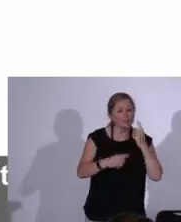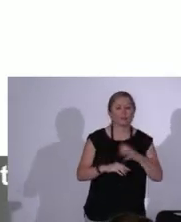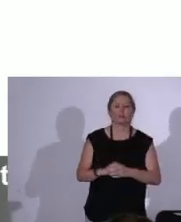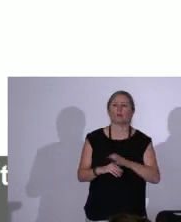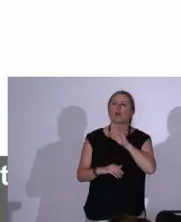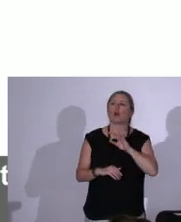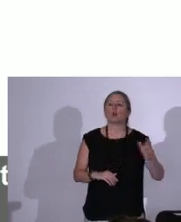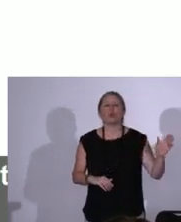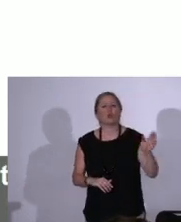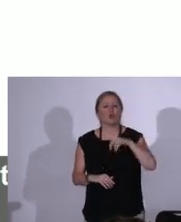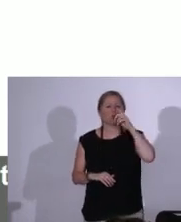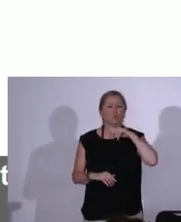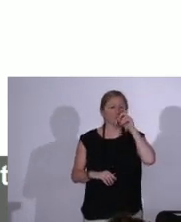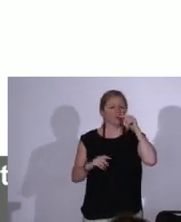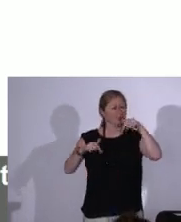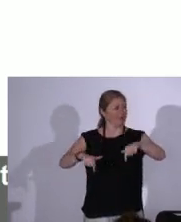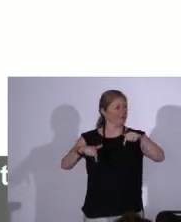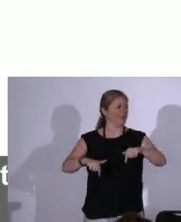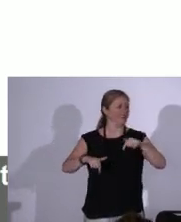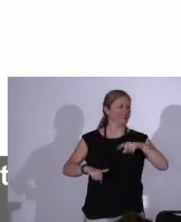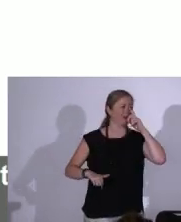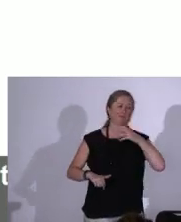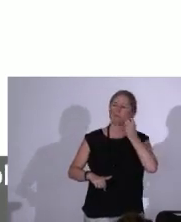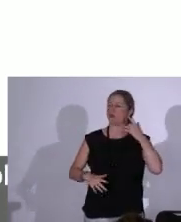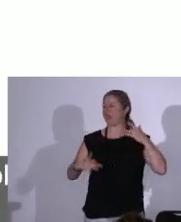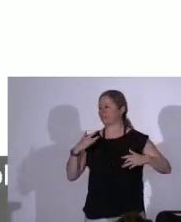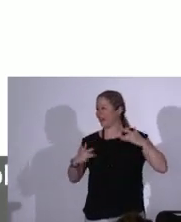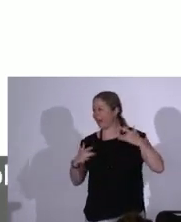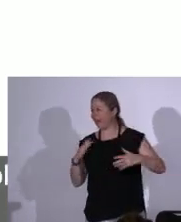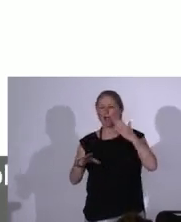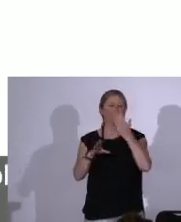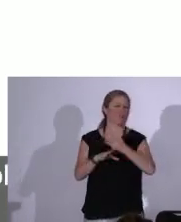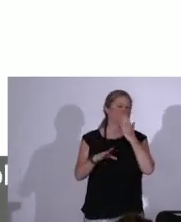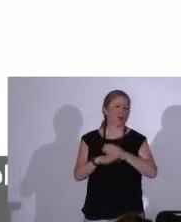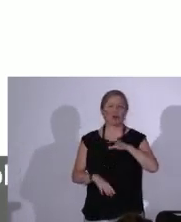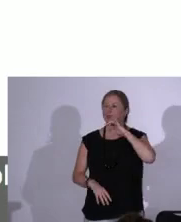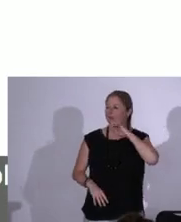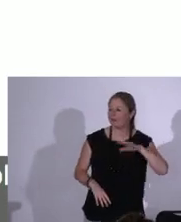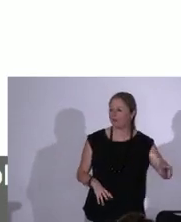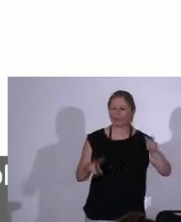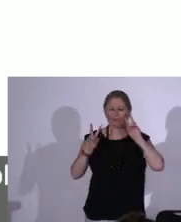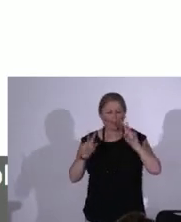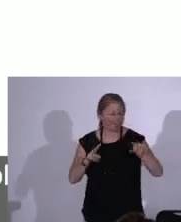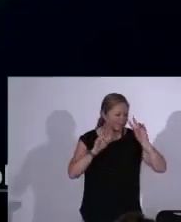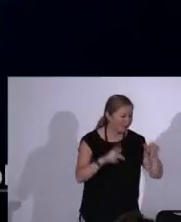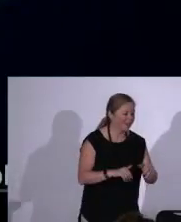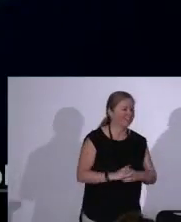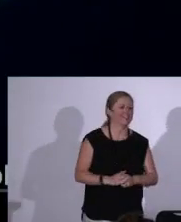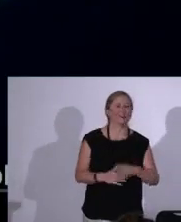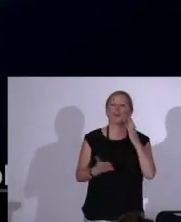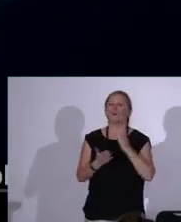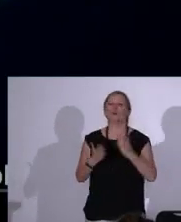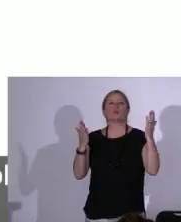not everyone can be here with us. People have lives, people have jobs, people have kids to look after. So one of the coolest